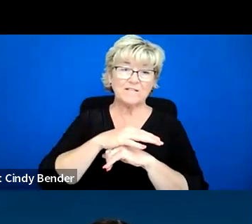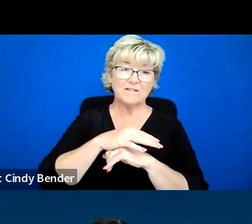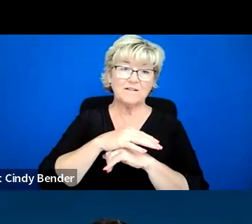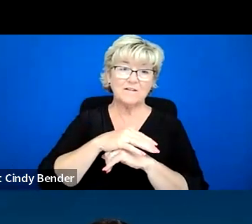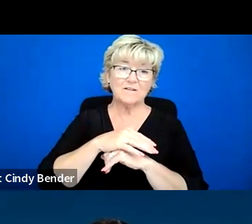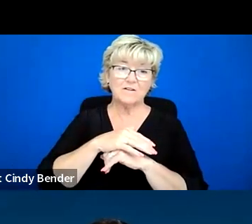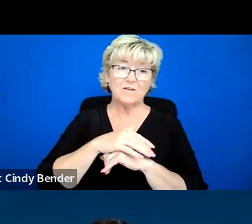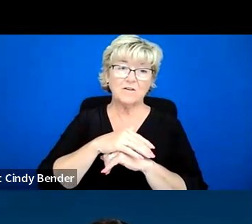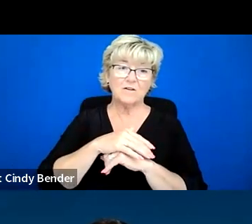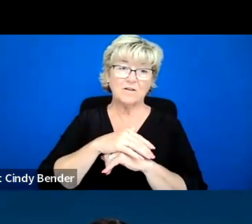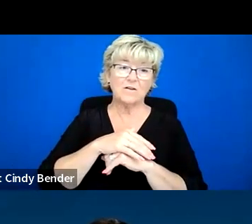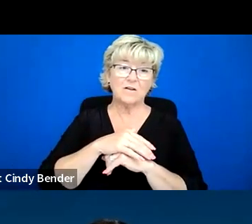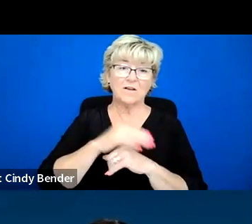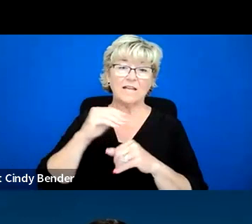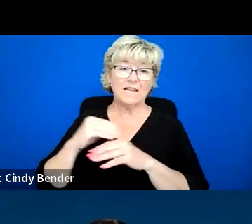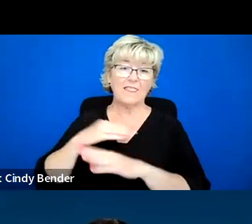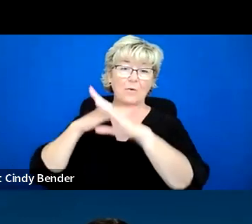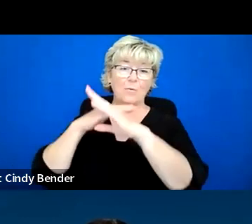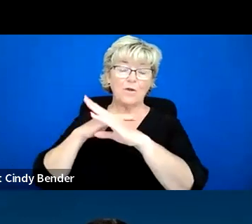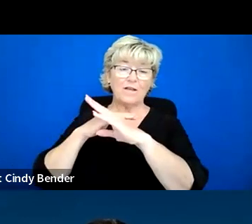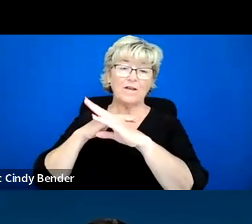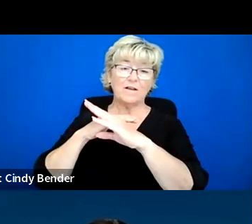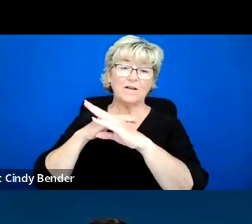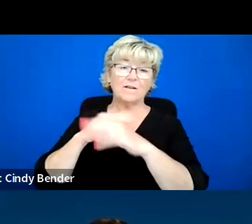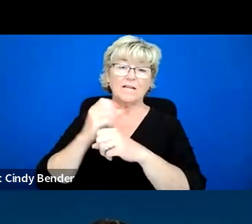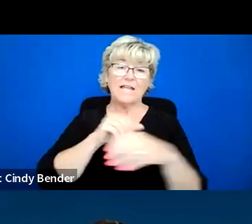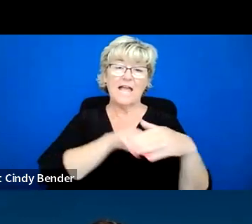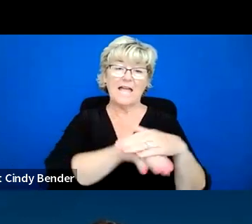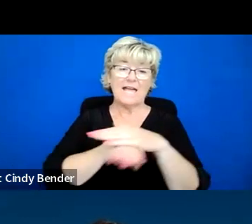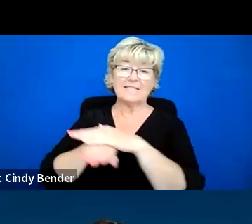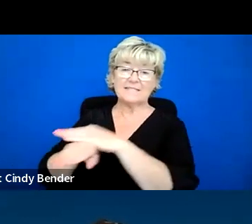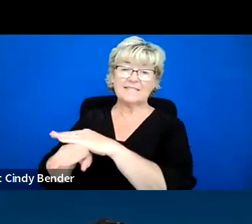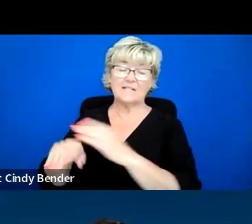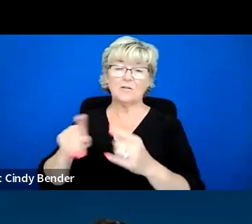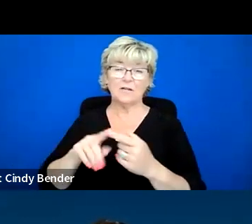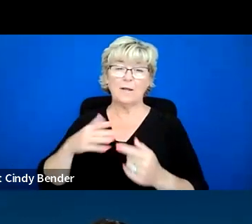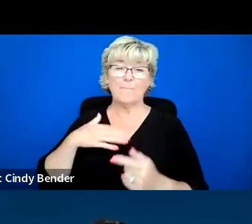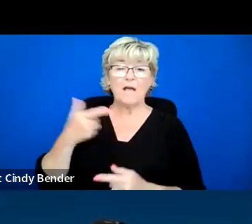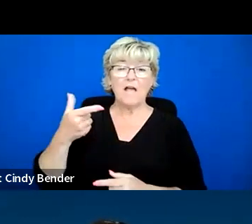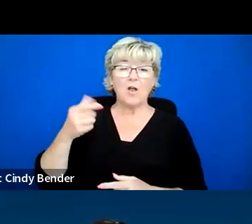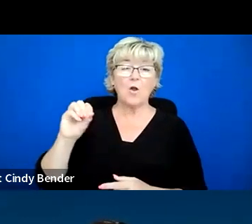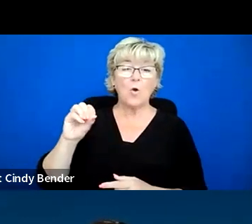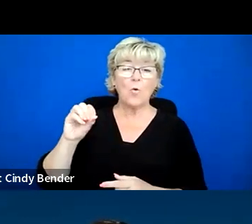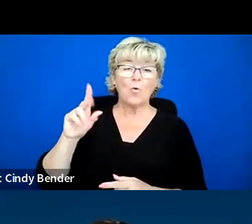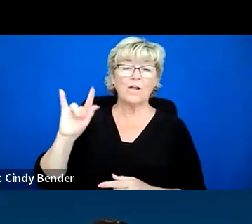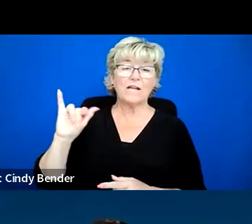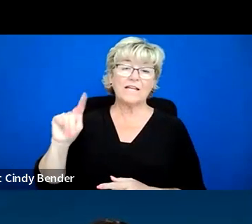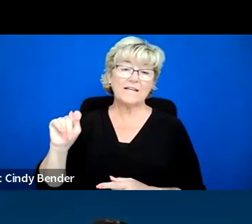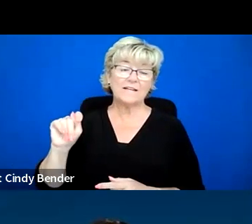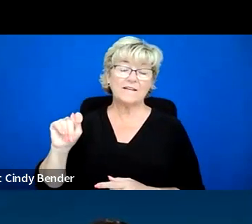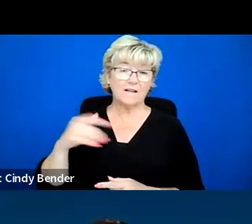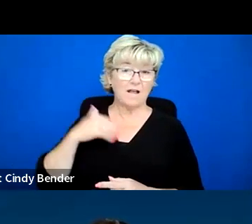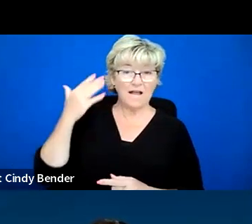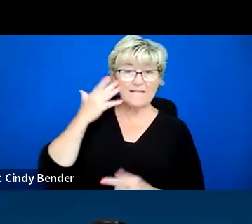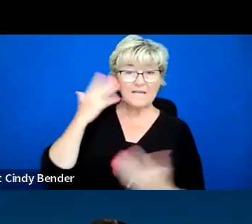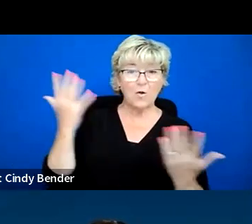chronic influencers that get in the way of getting access to my Go kit or whatever it may be. At least I know